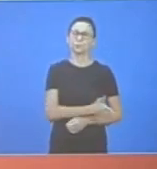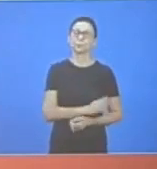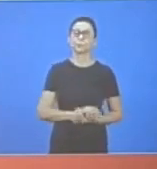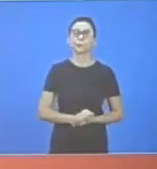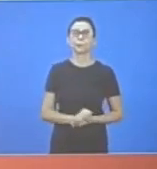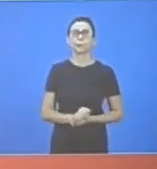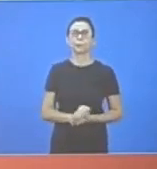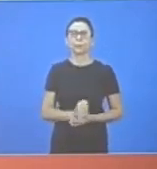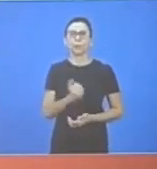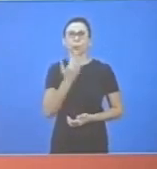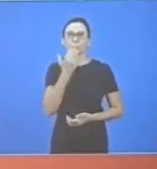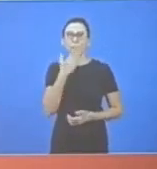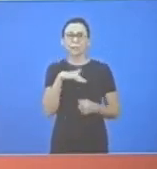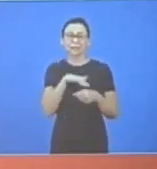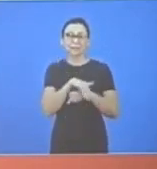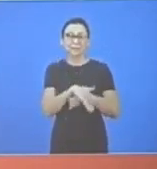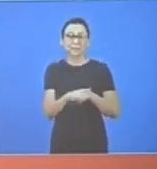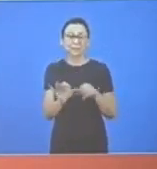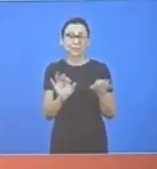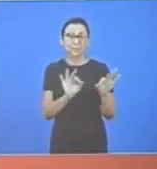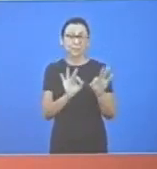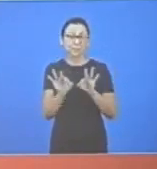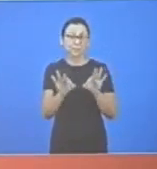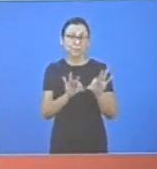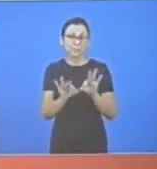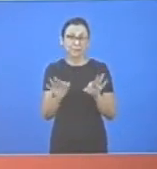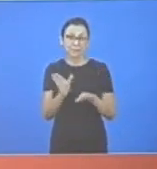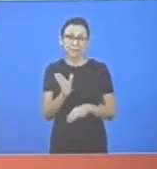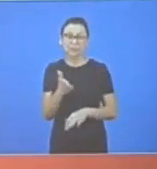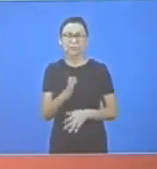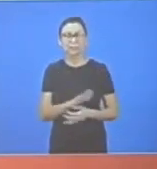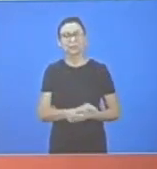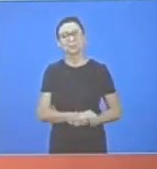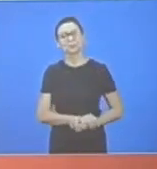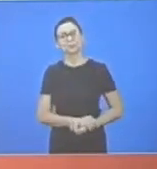The dinner is ready. The second.